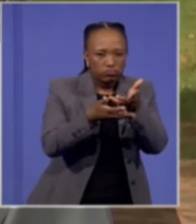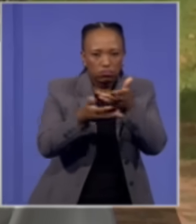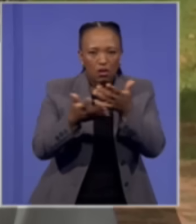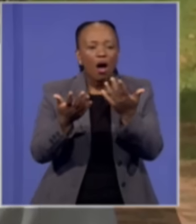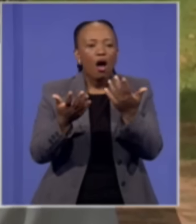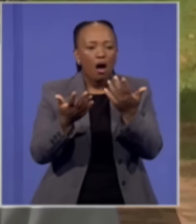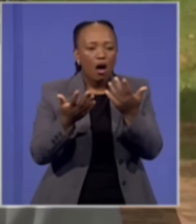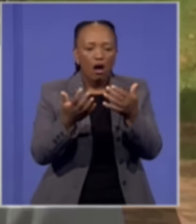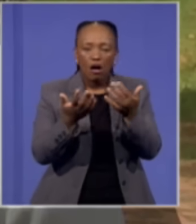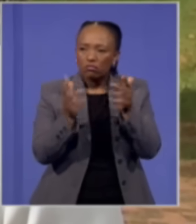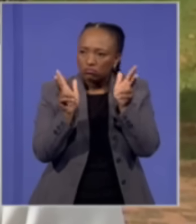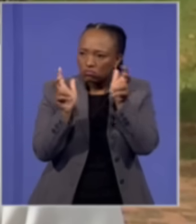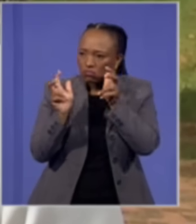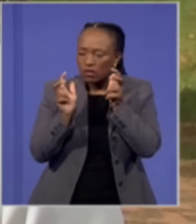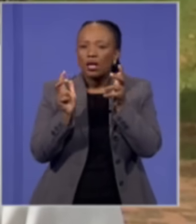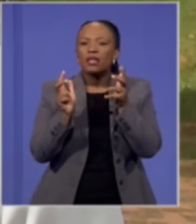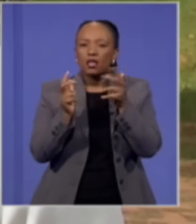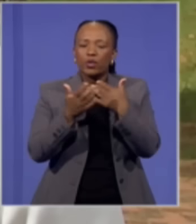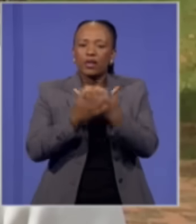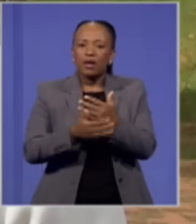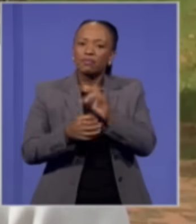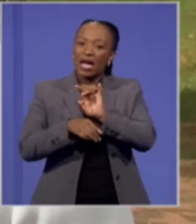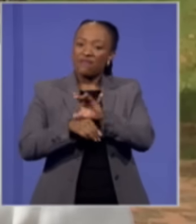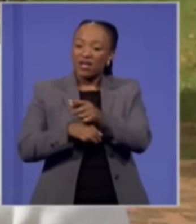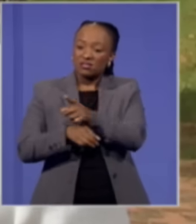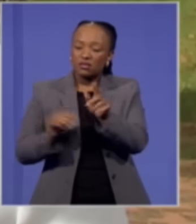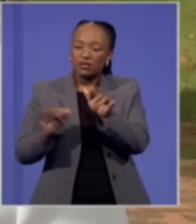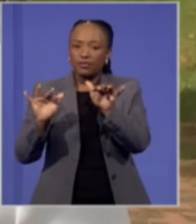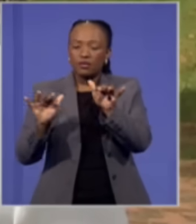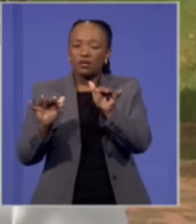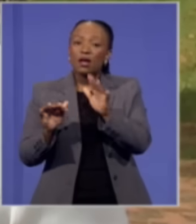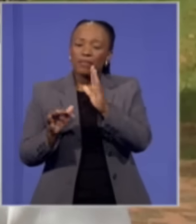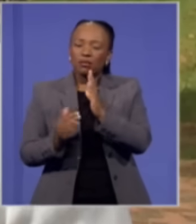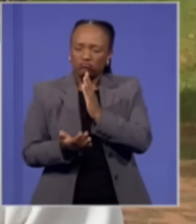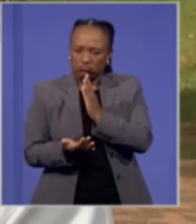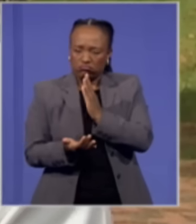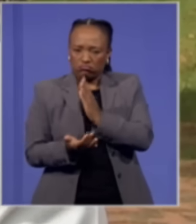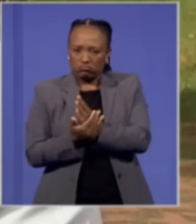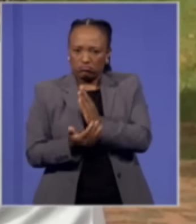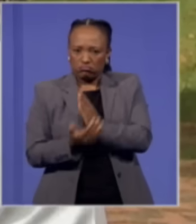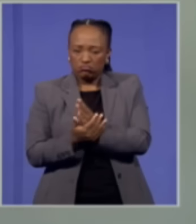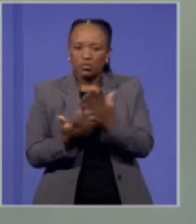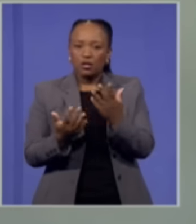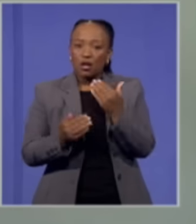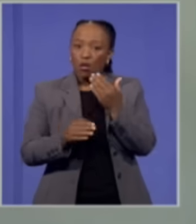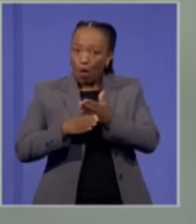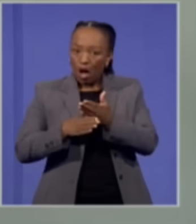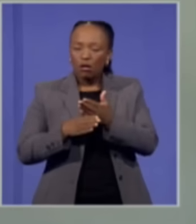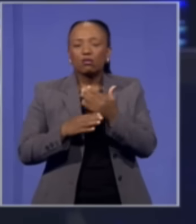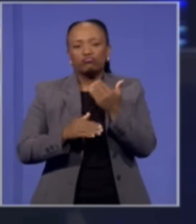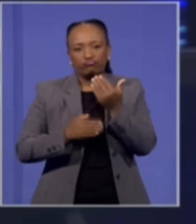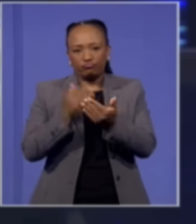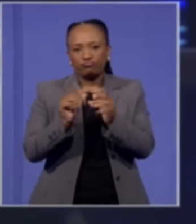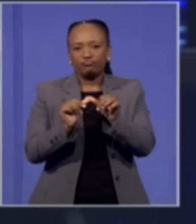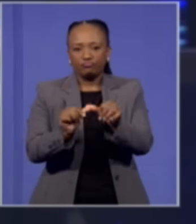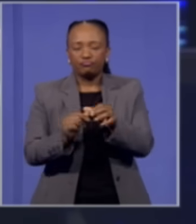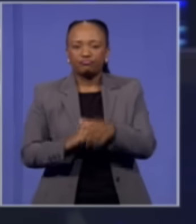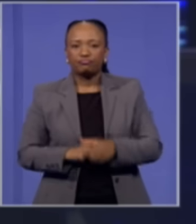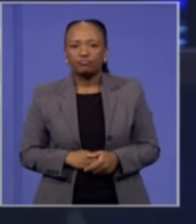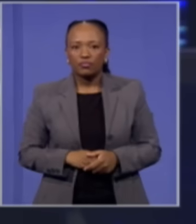forward. And I can reassure you, Pimani, that that work is in progress.